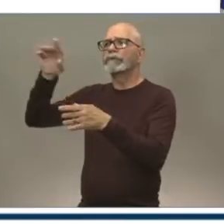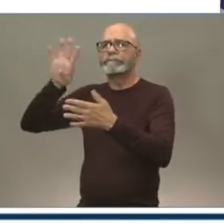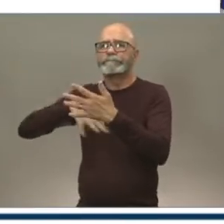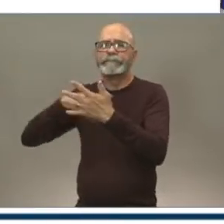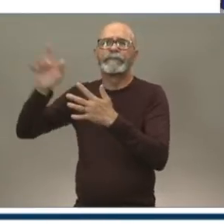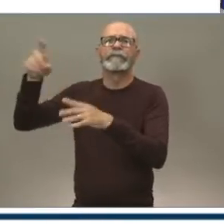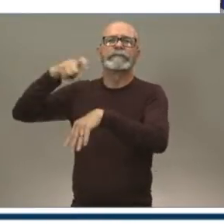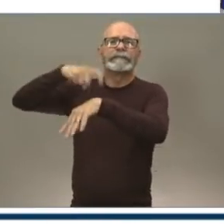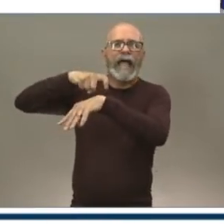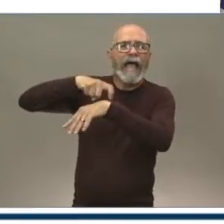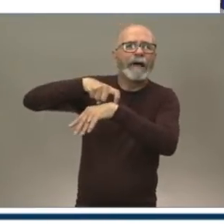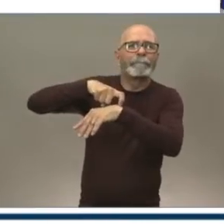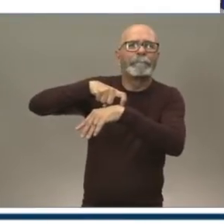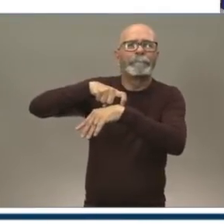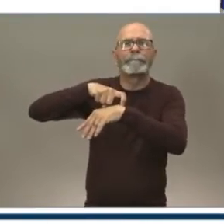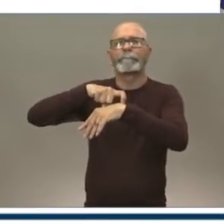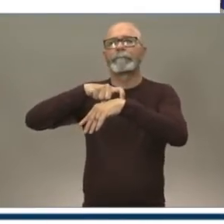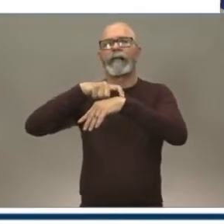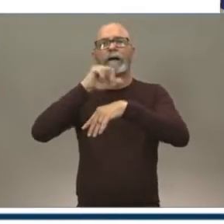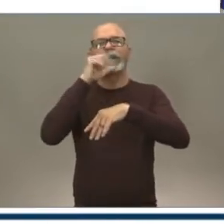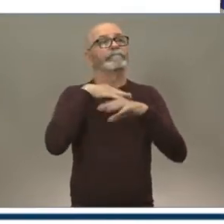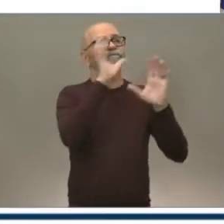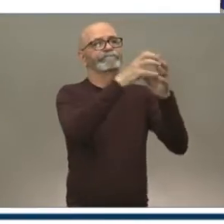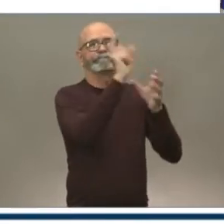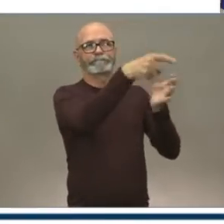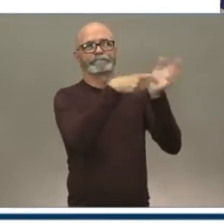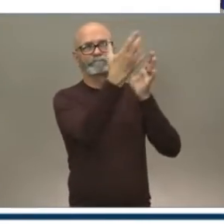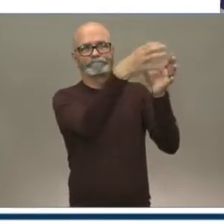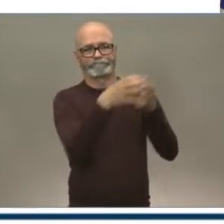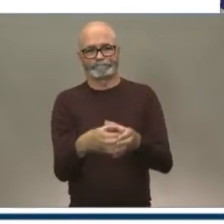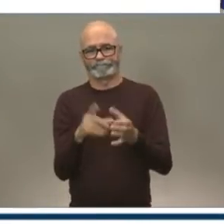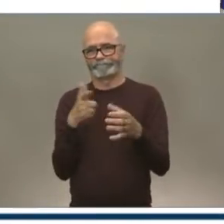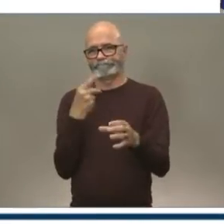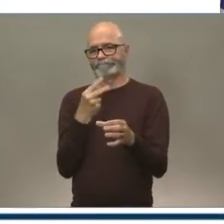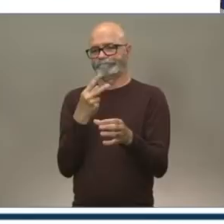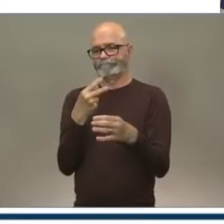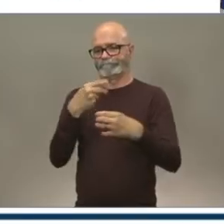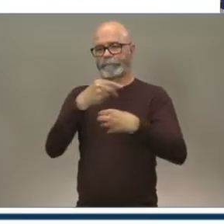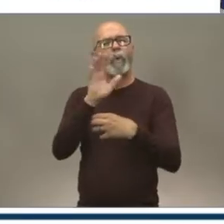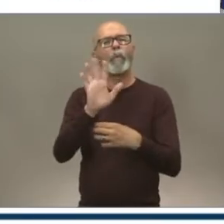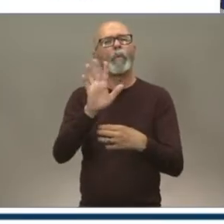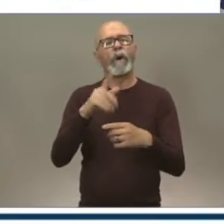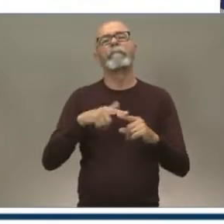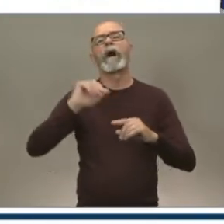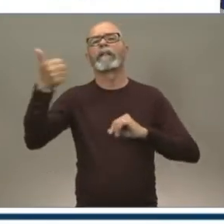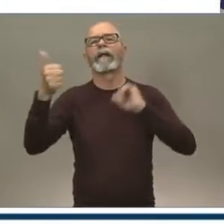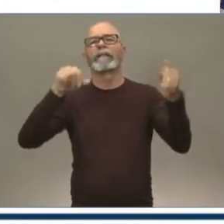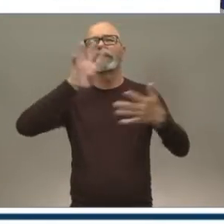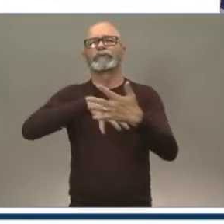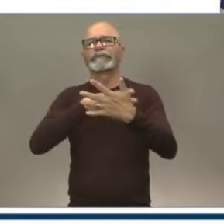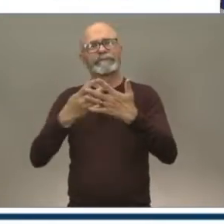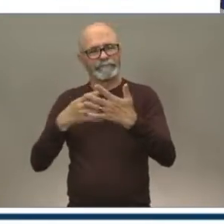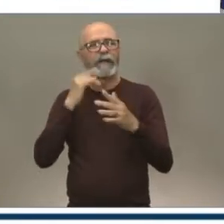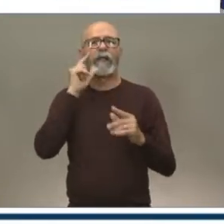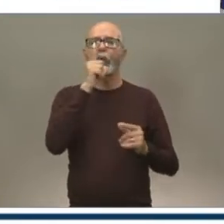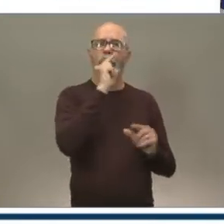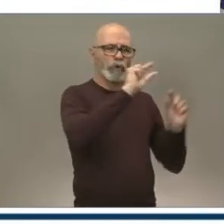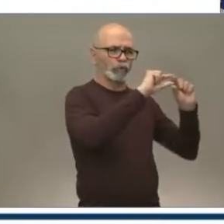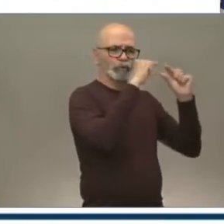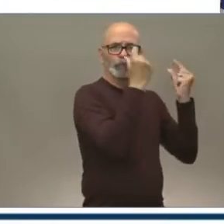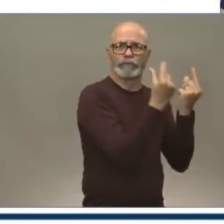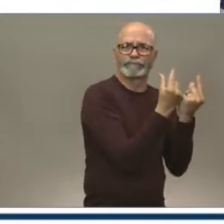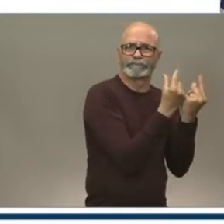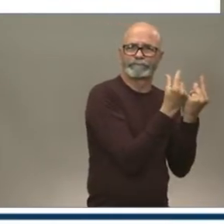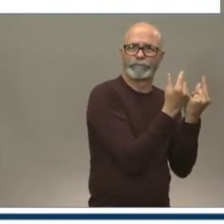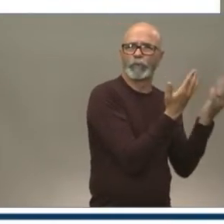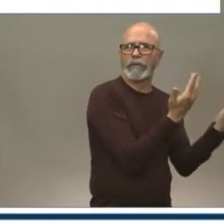in phase 2. Can you tell me who else has been dropped from the list? And I'm